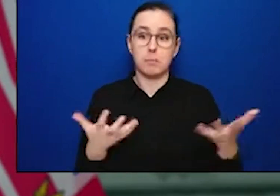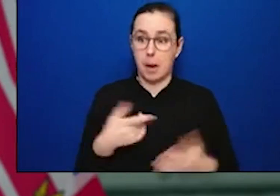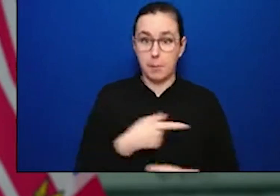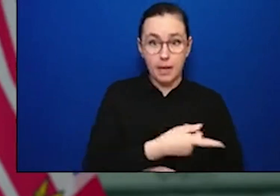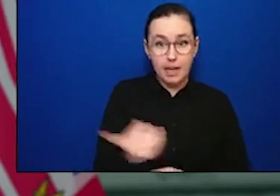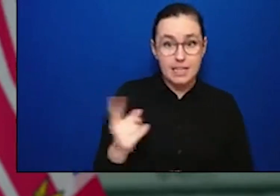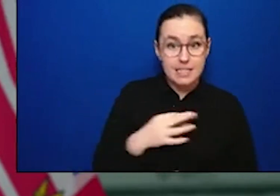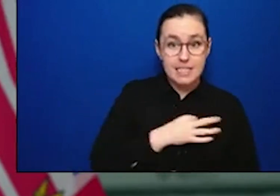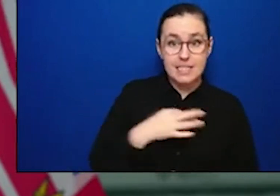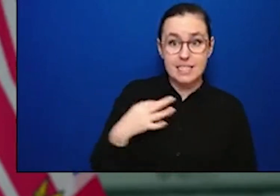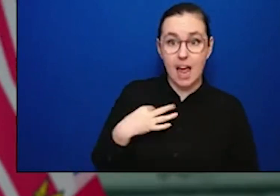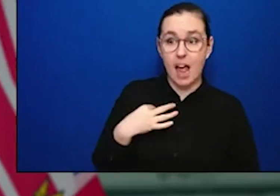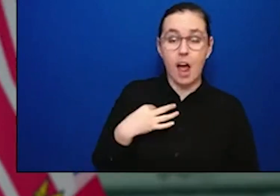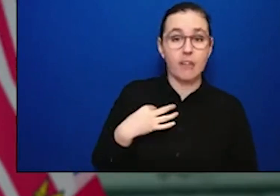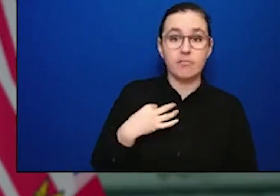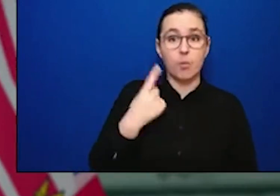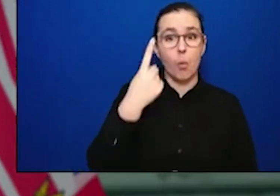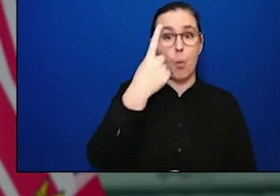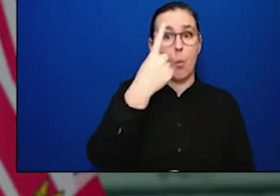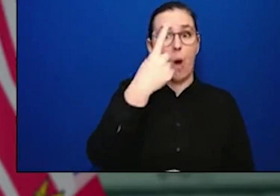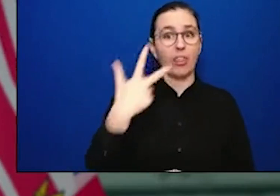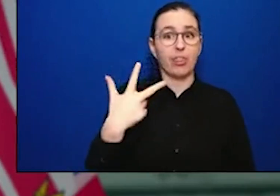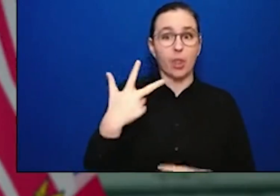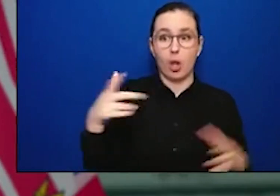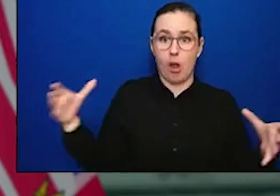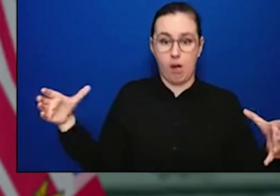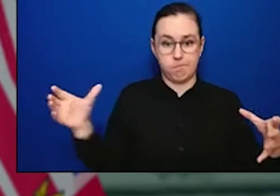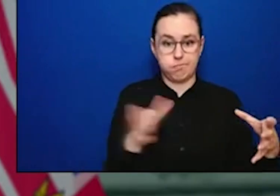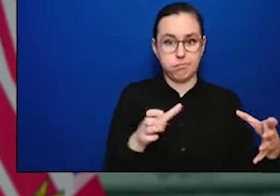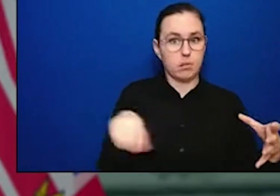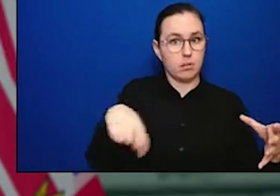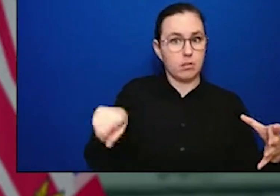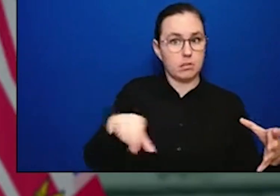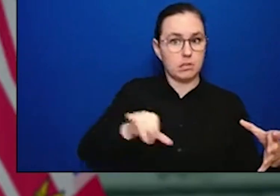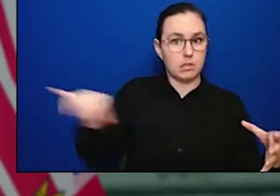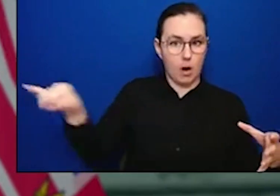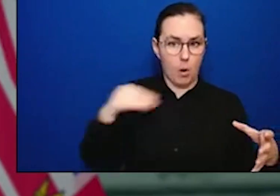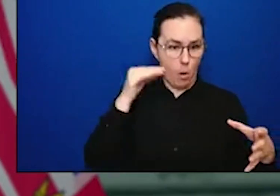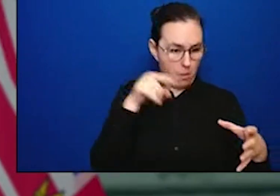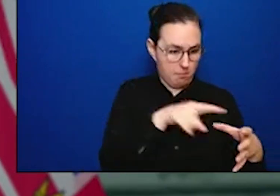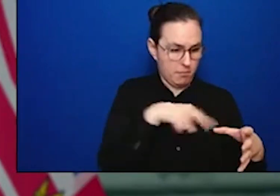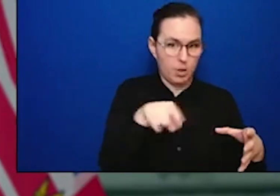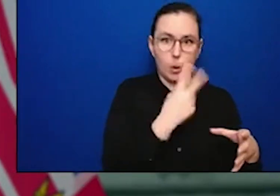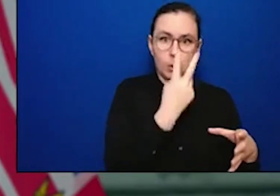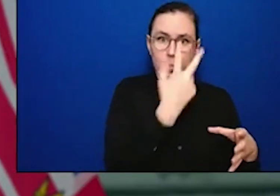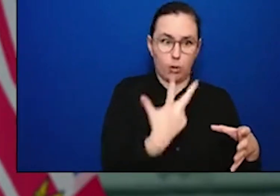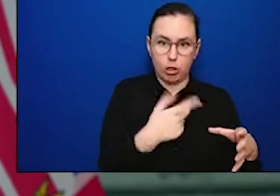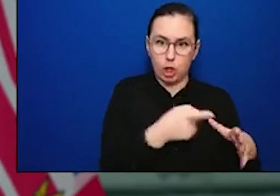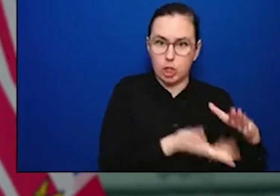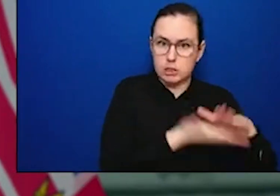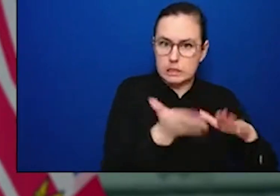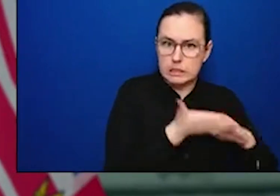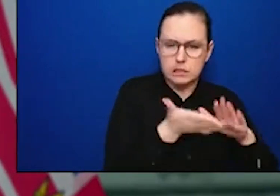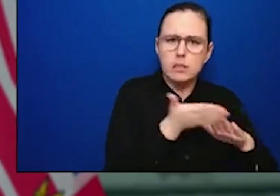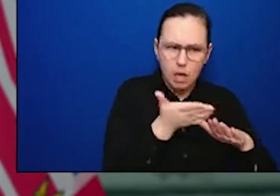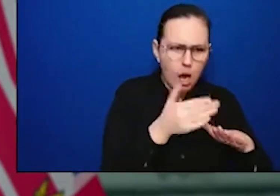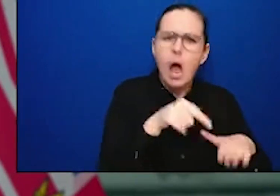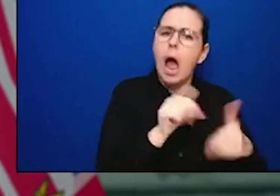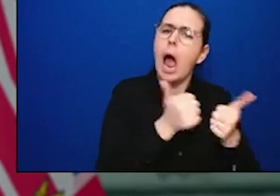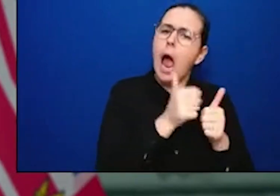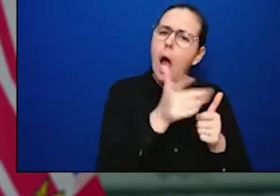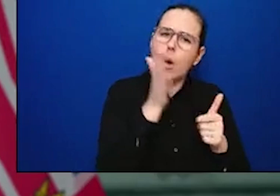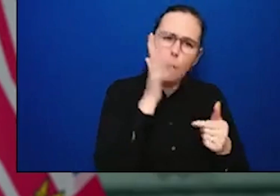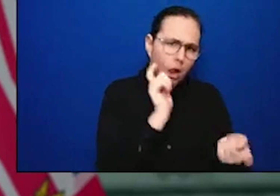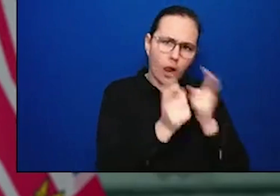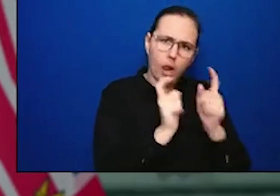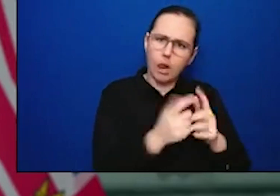with COVID-19, and they may not be able to come to work. And we need to adapt businesses so we can operate at these